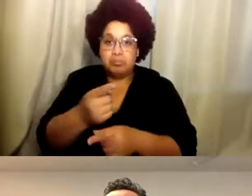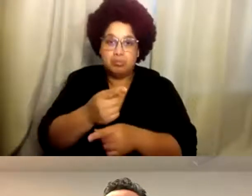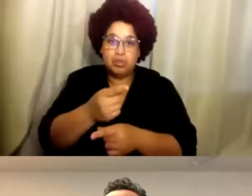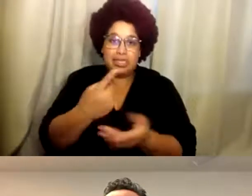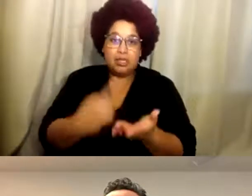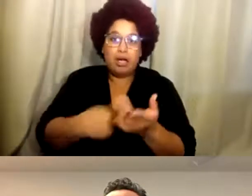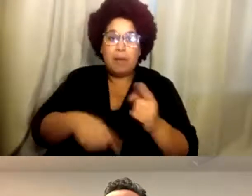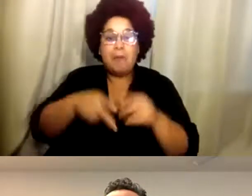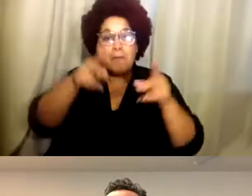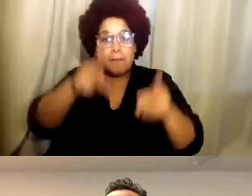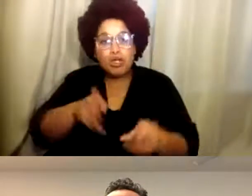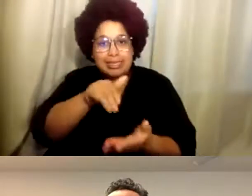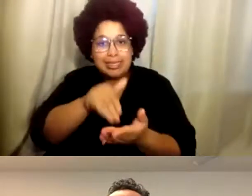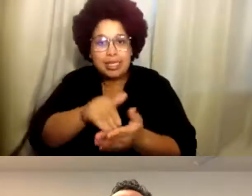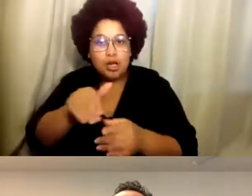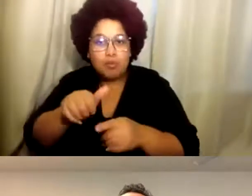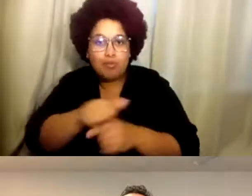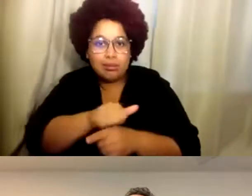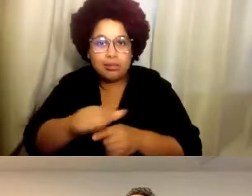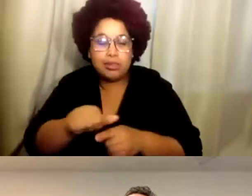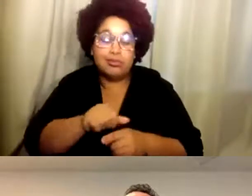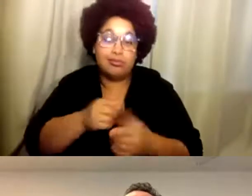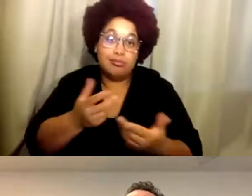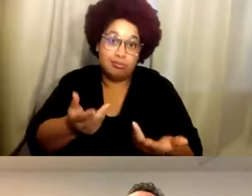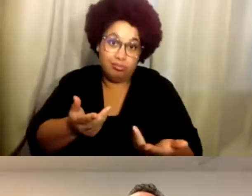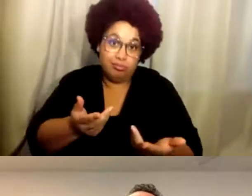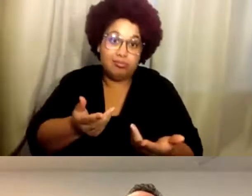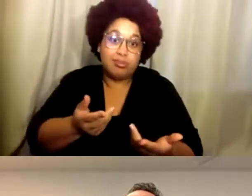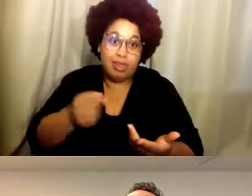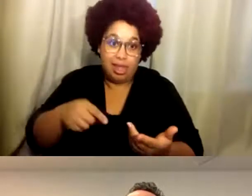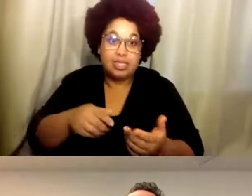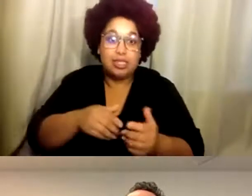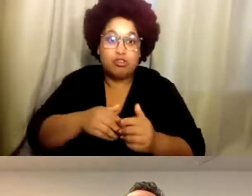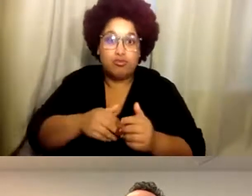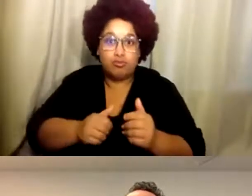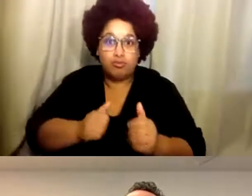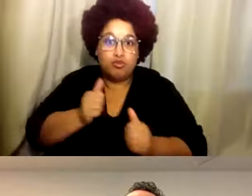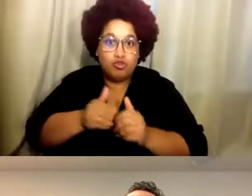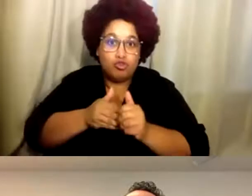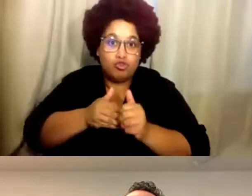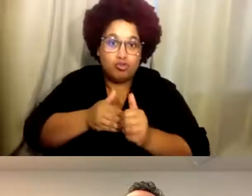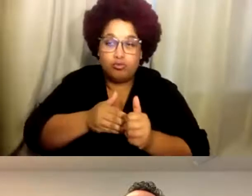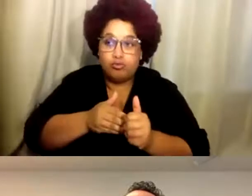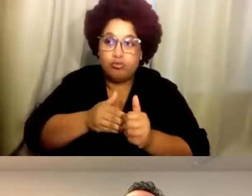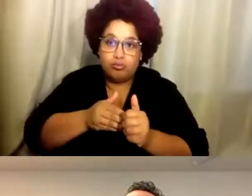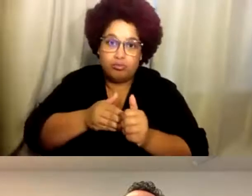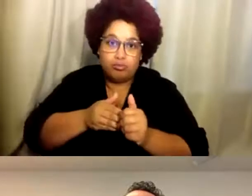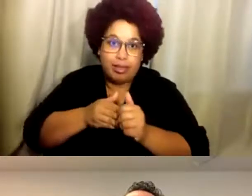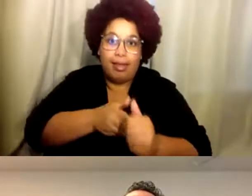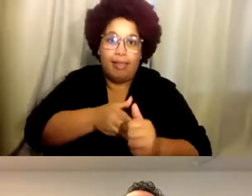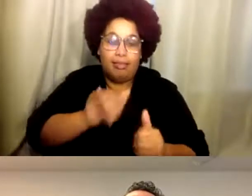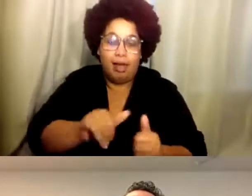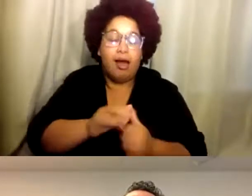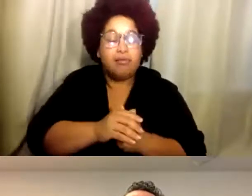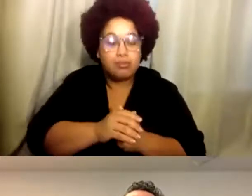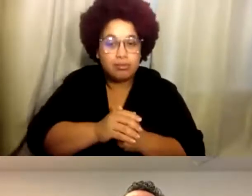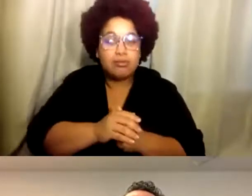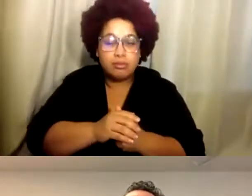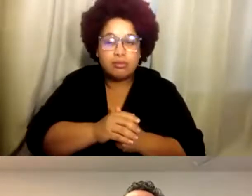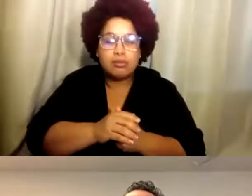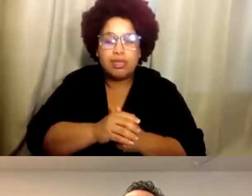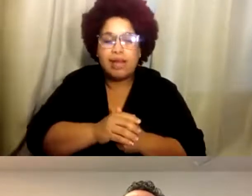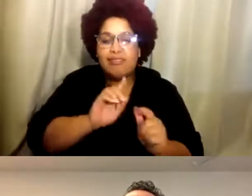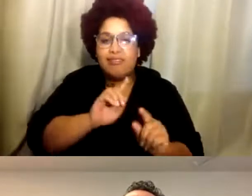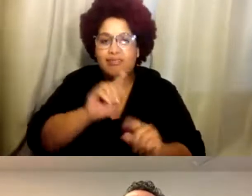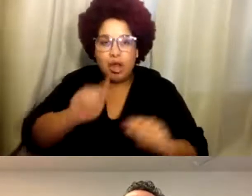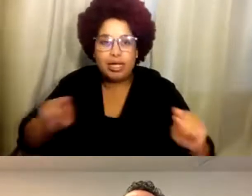person-centered practices and thinking about that, this really is sort of driven that home very directly, because again, we have so many variations.